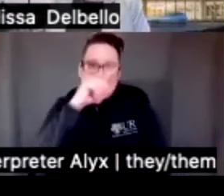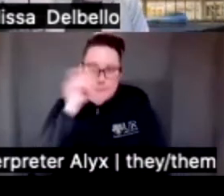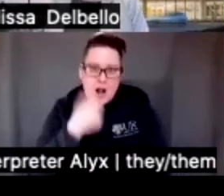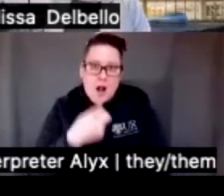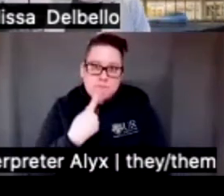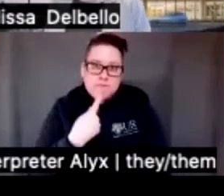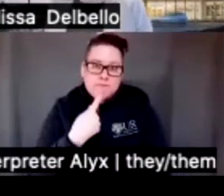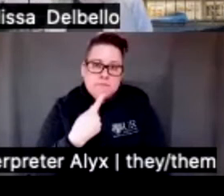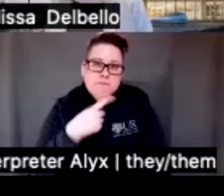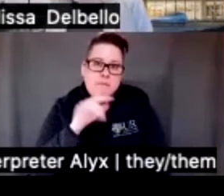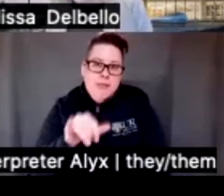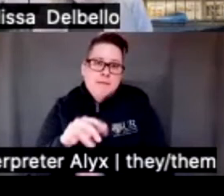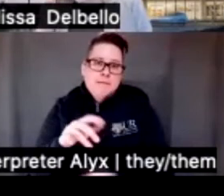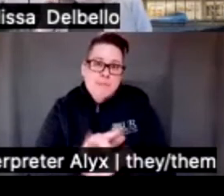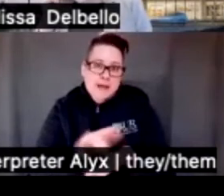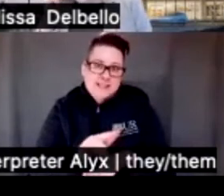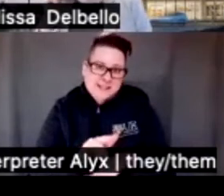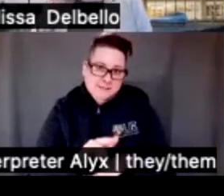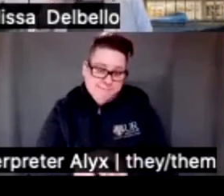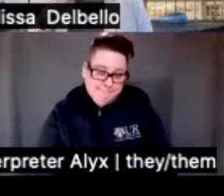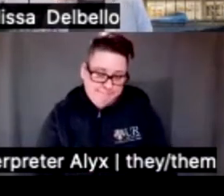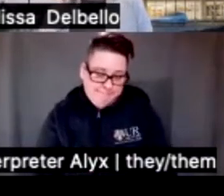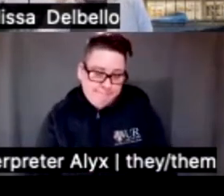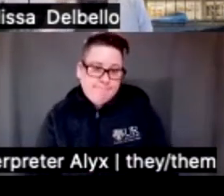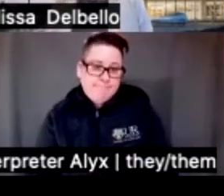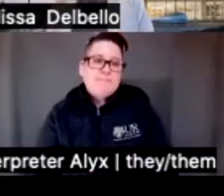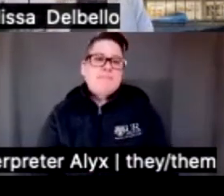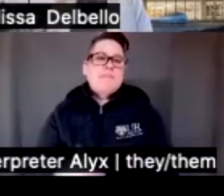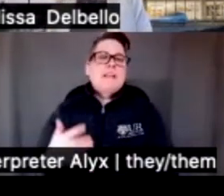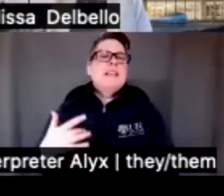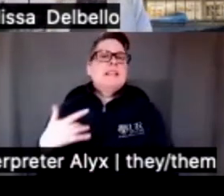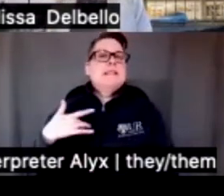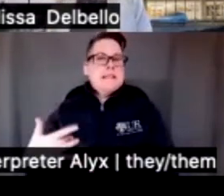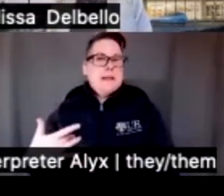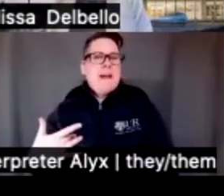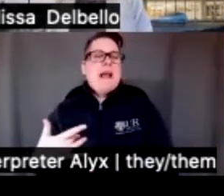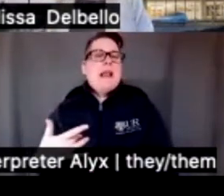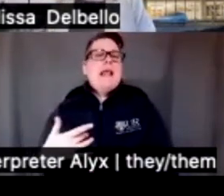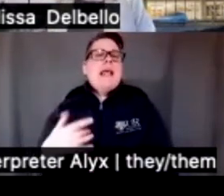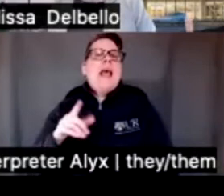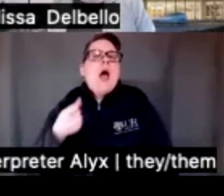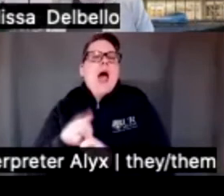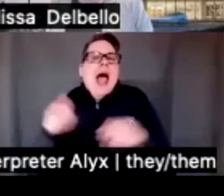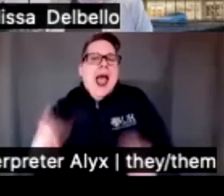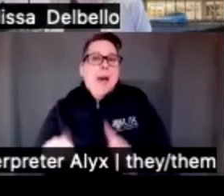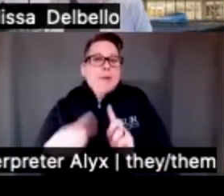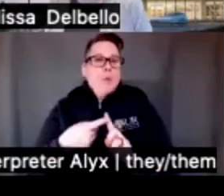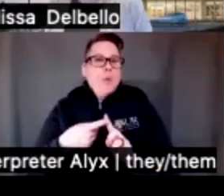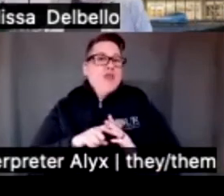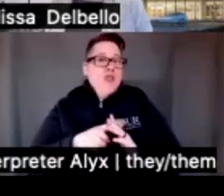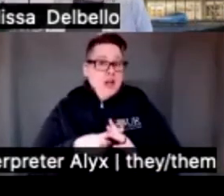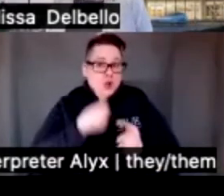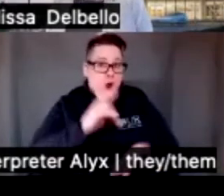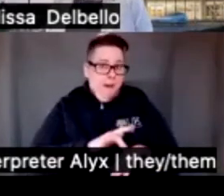being tried on the antidepressant. It was typically when it was initiated or when a dose was